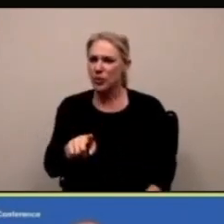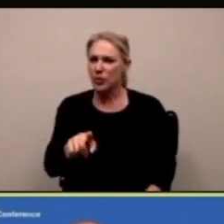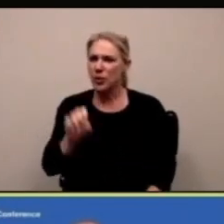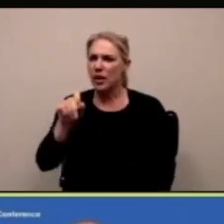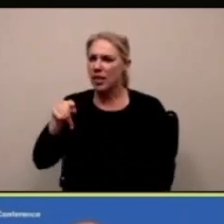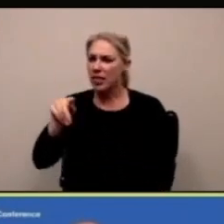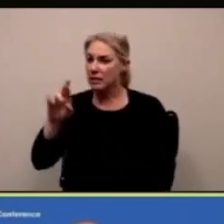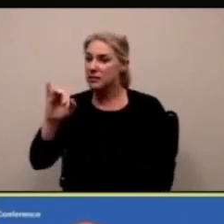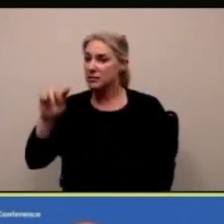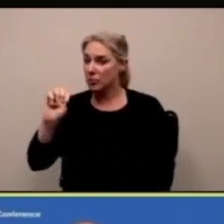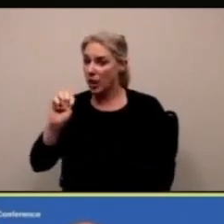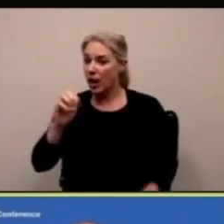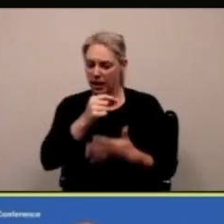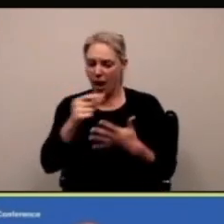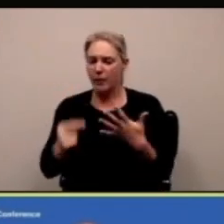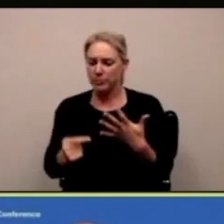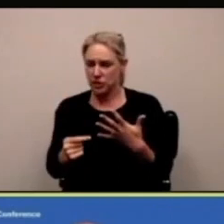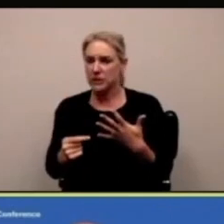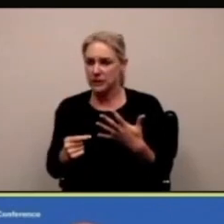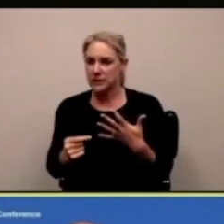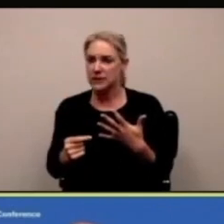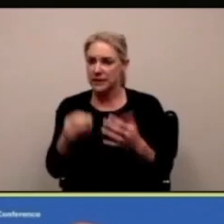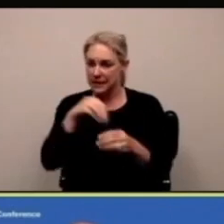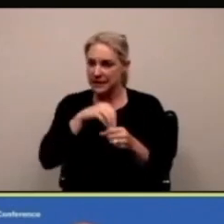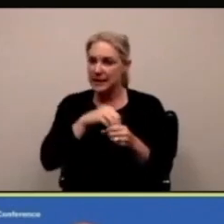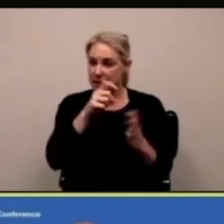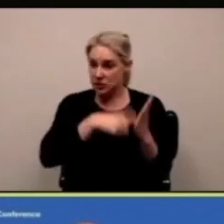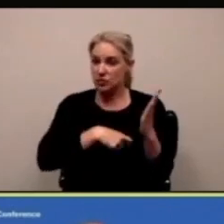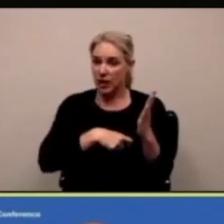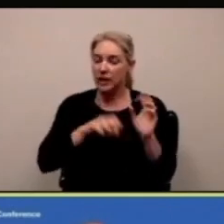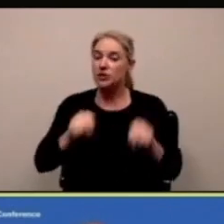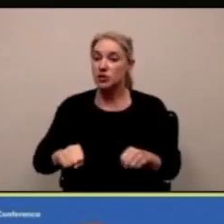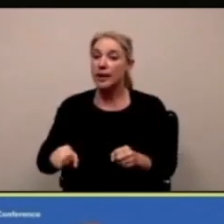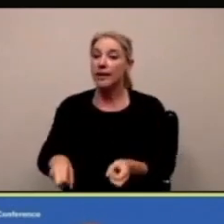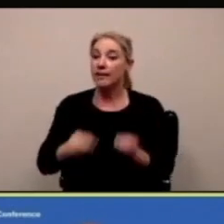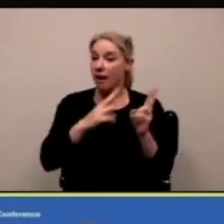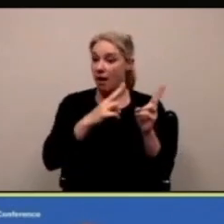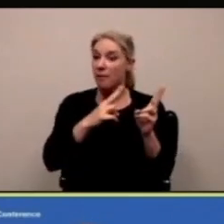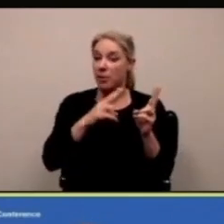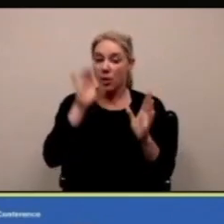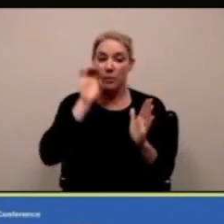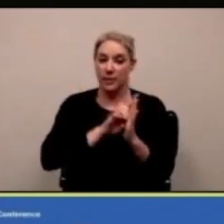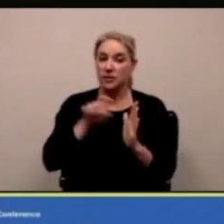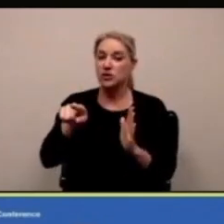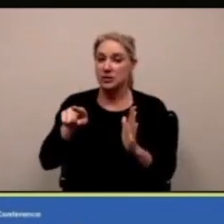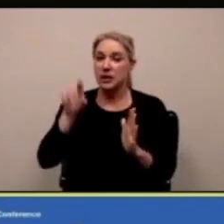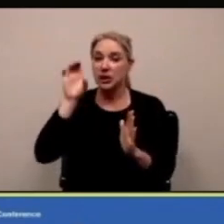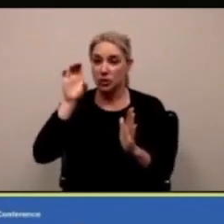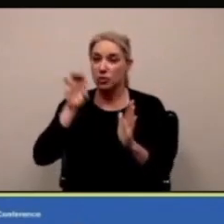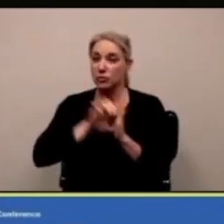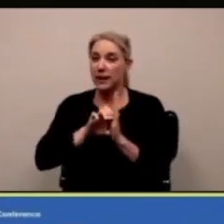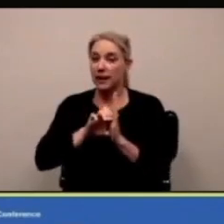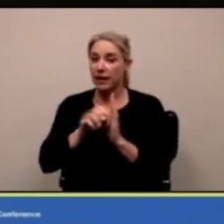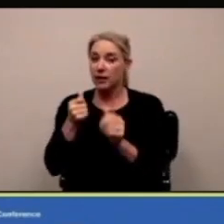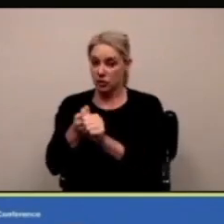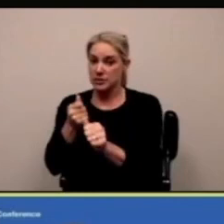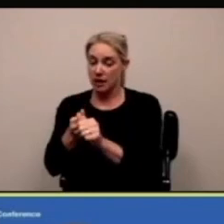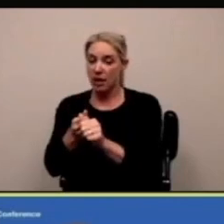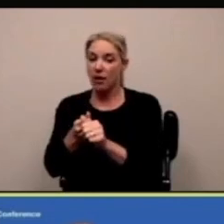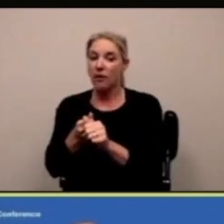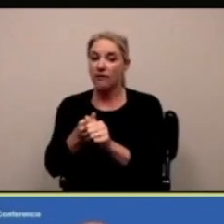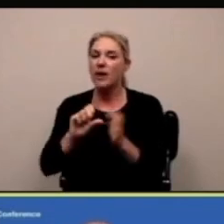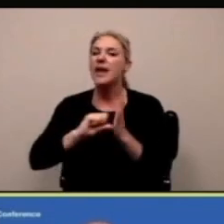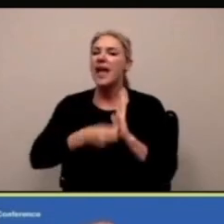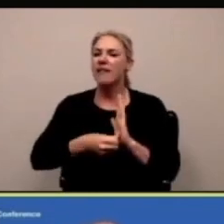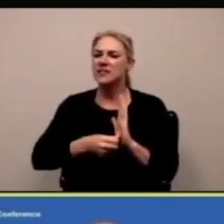that are you can use, or you can even upload pictures that you download. But you know, this is again emphasizing maybe